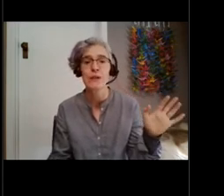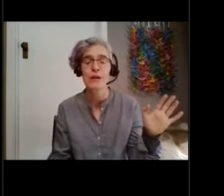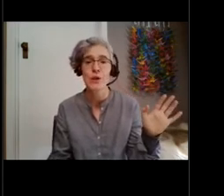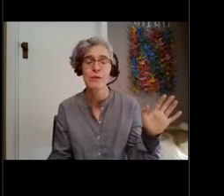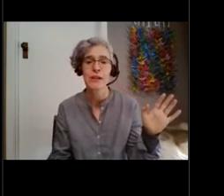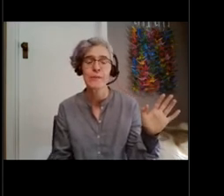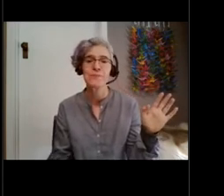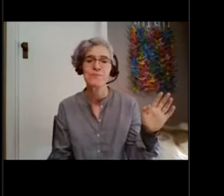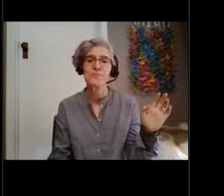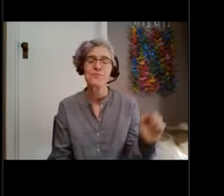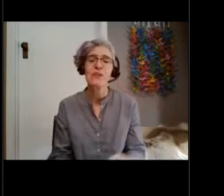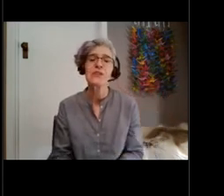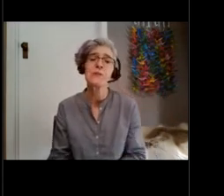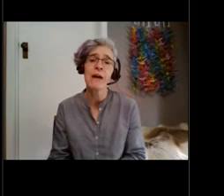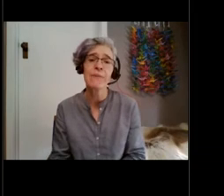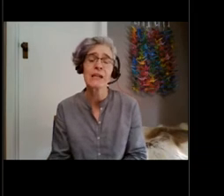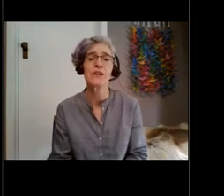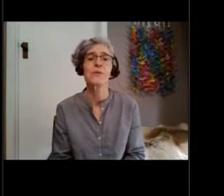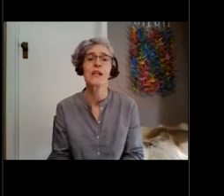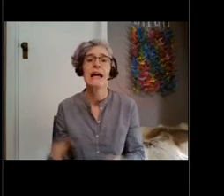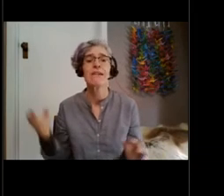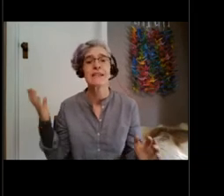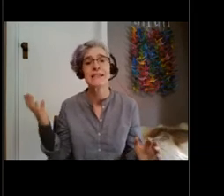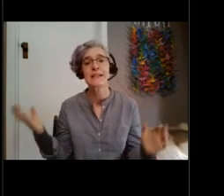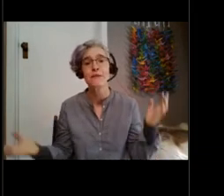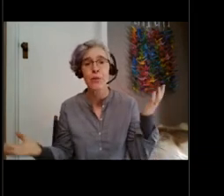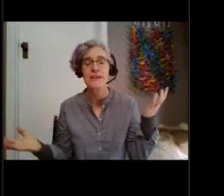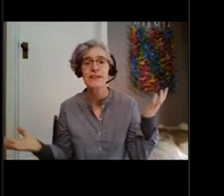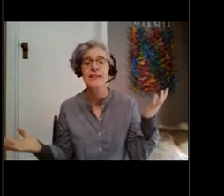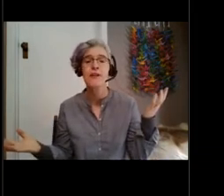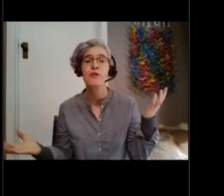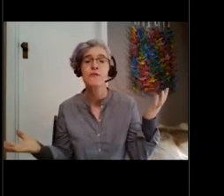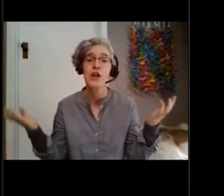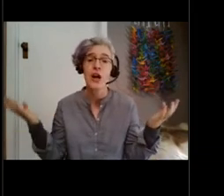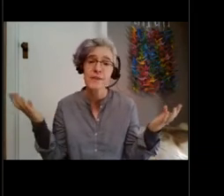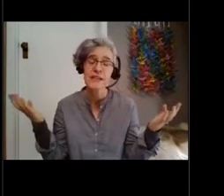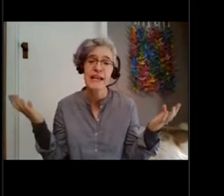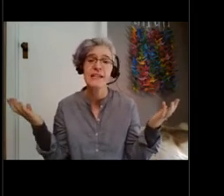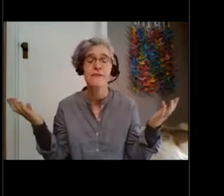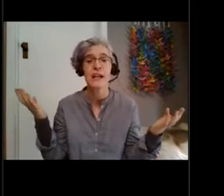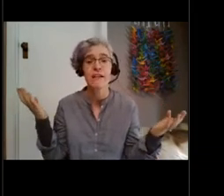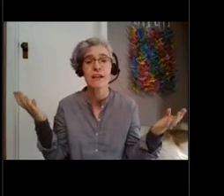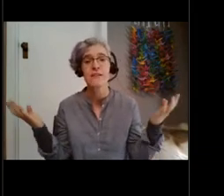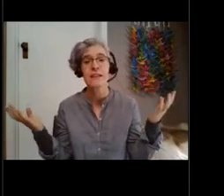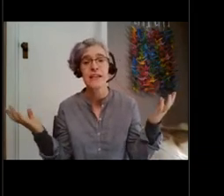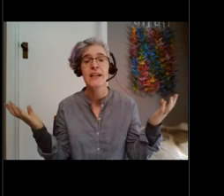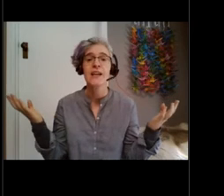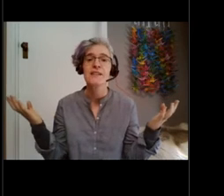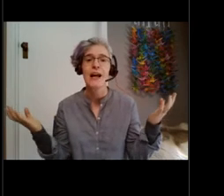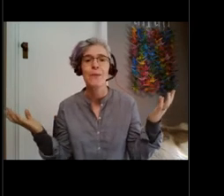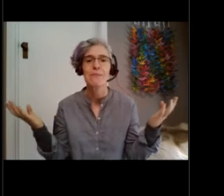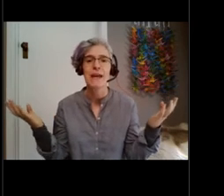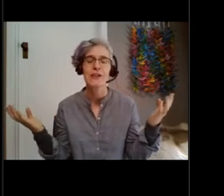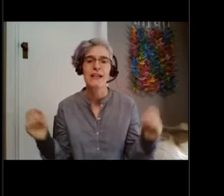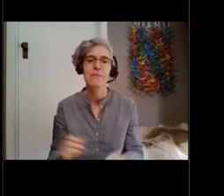evening, it's pretty much opened up. So demand-based pricing would allow us to set different prices for different times of the day and different areas of the city